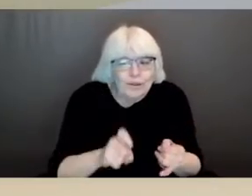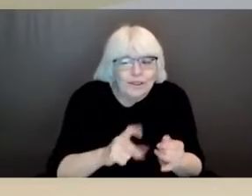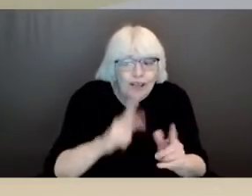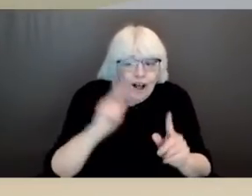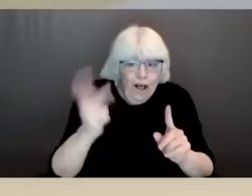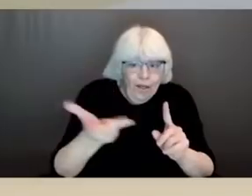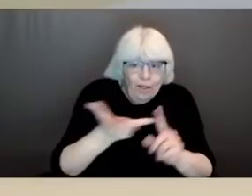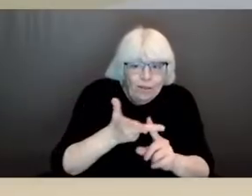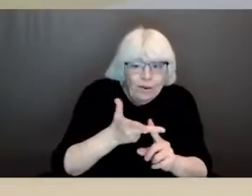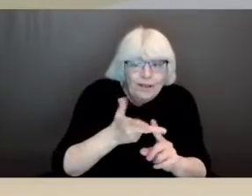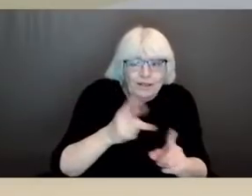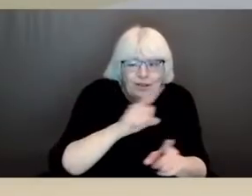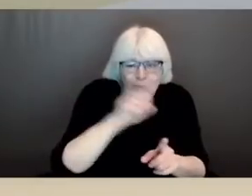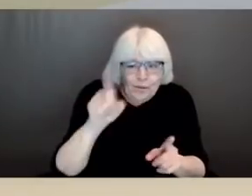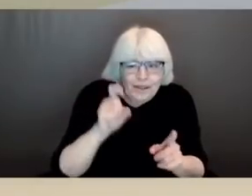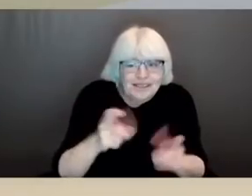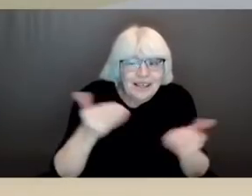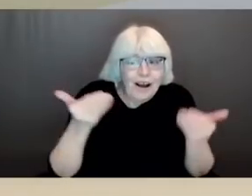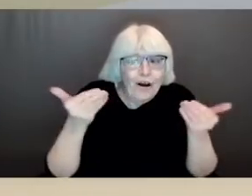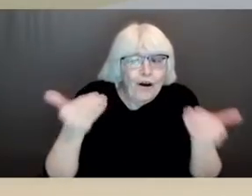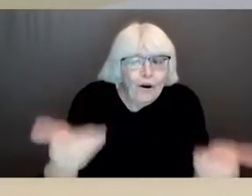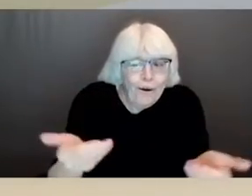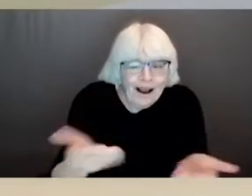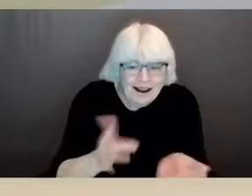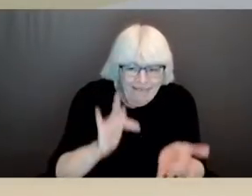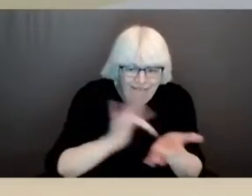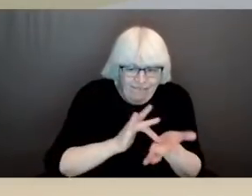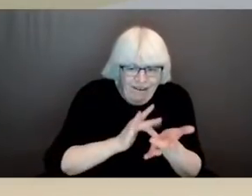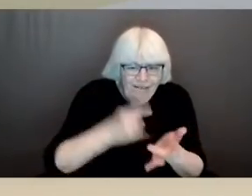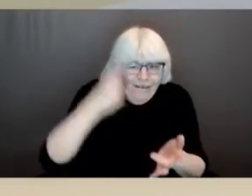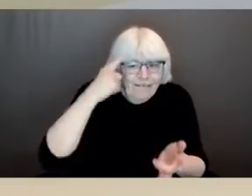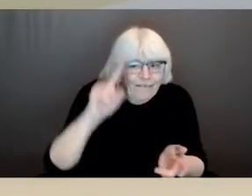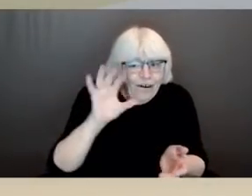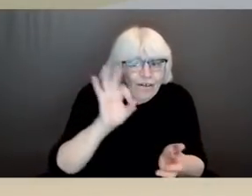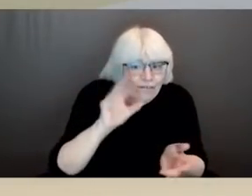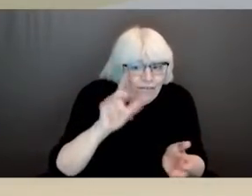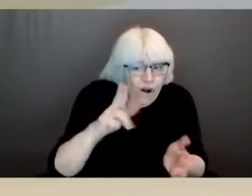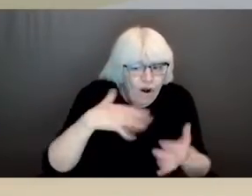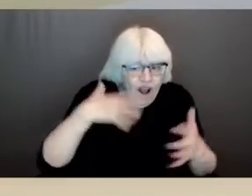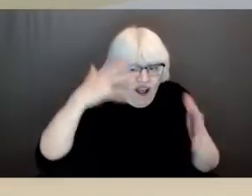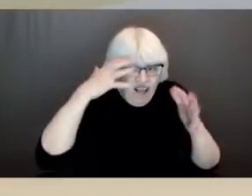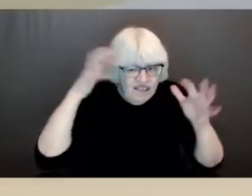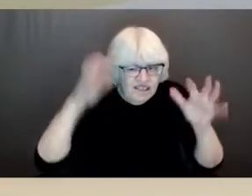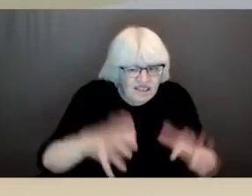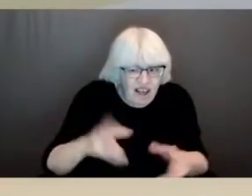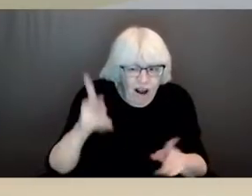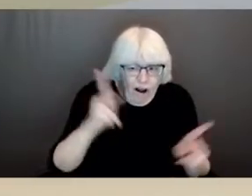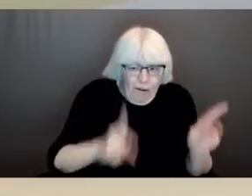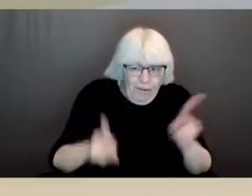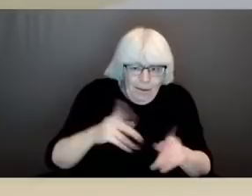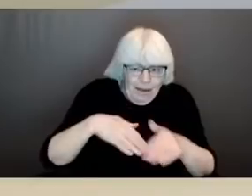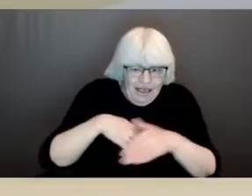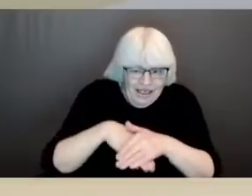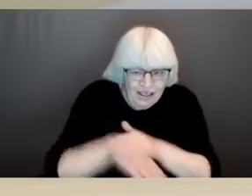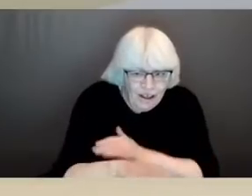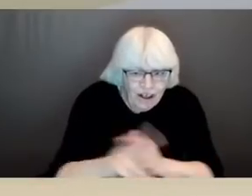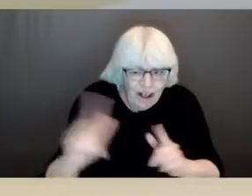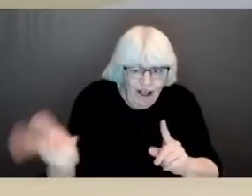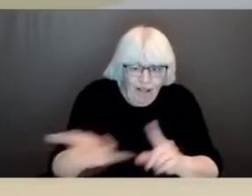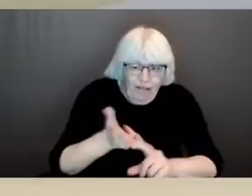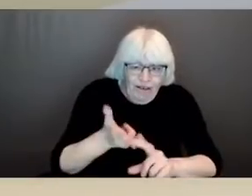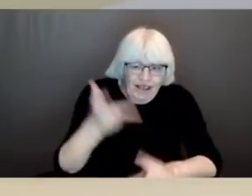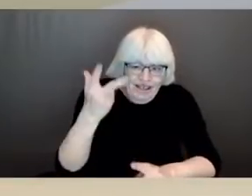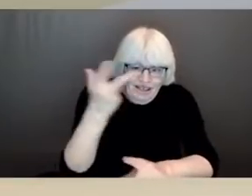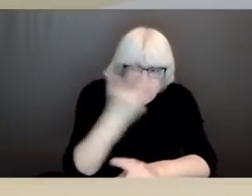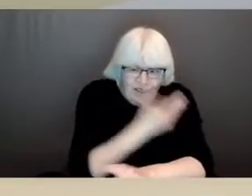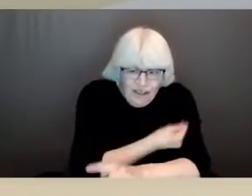flu shot story, I was shocked at the number of people who were coming to the pharmacy saying, I want my third dose. So if you're a senior right now, you can't get the third dose. Who